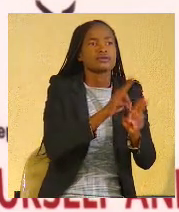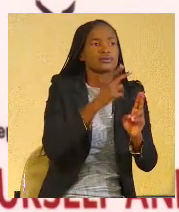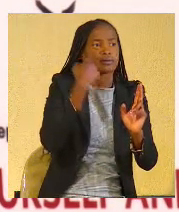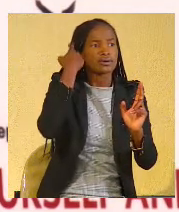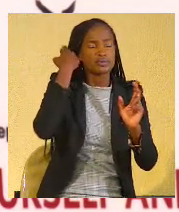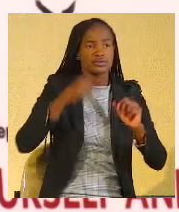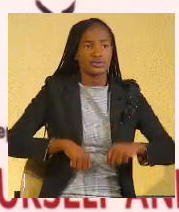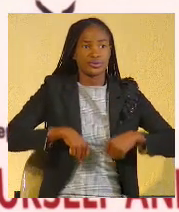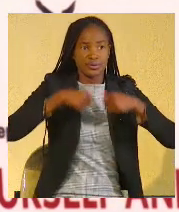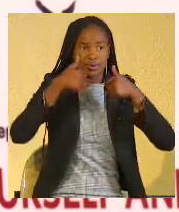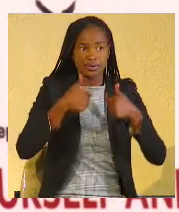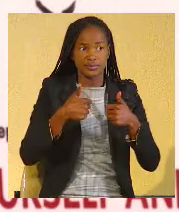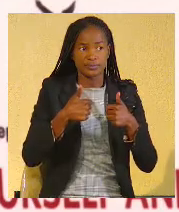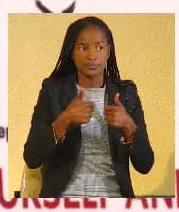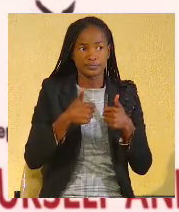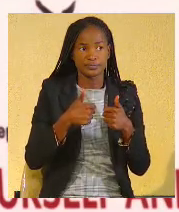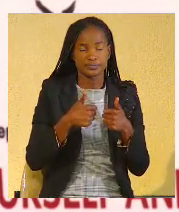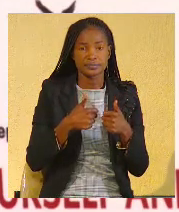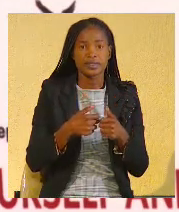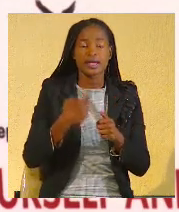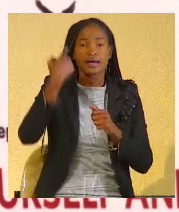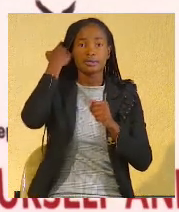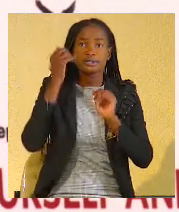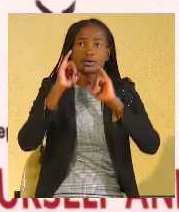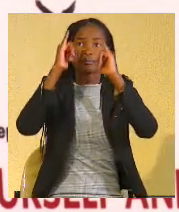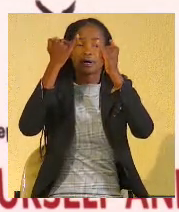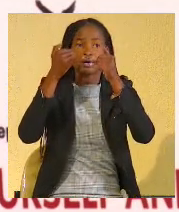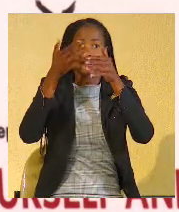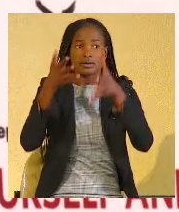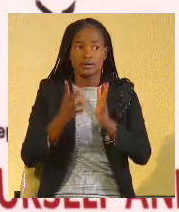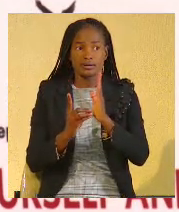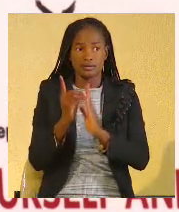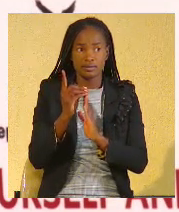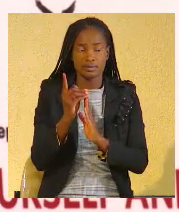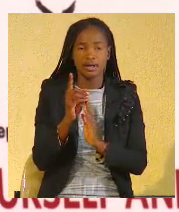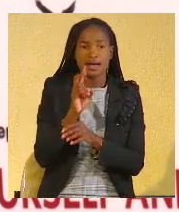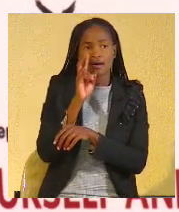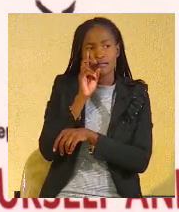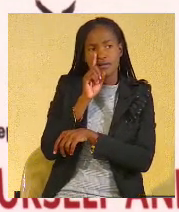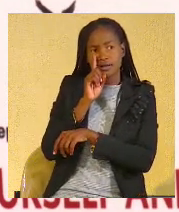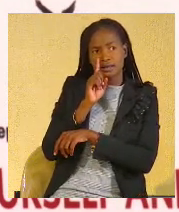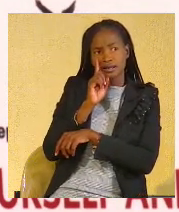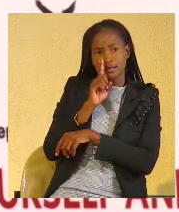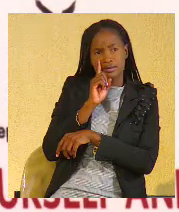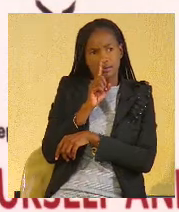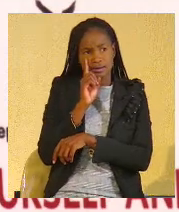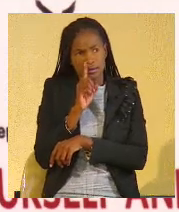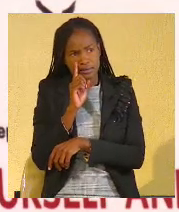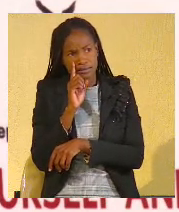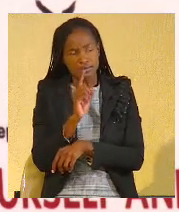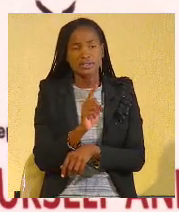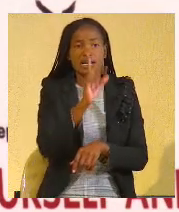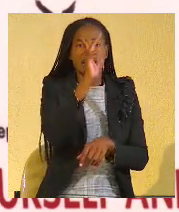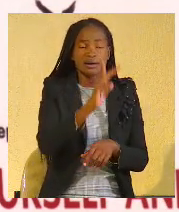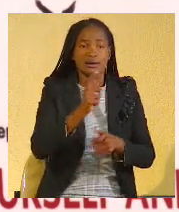Social Services and of Urban and Rural Development to continuously monitor compliance to regulations in the